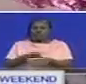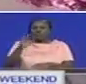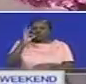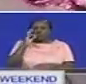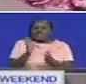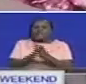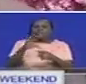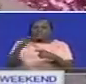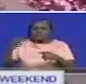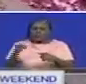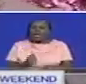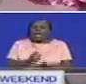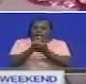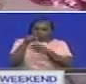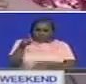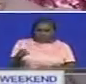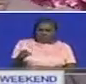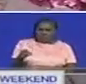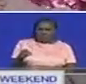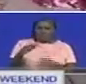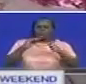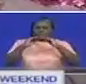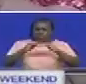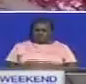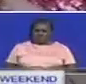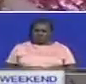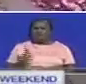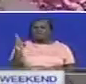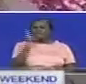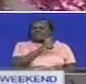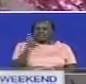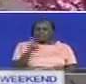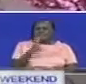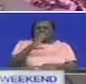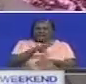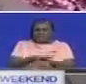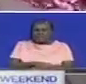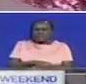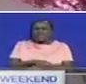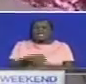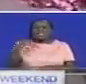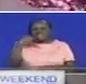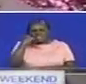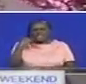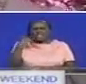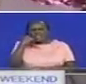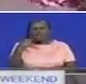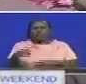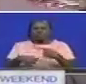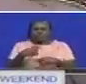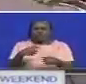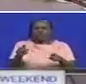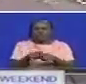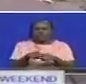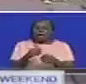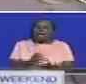vegetables will help you reduce the risk of, you know, getting these chronic diseases, and it will also help